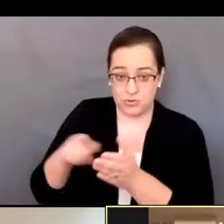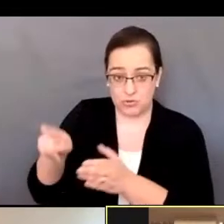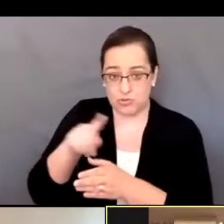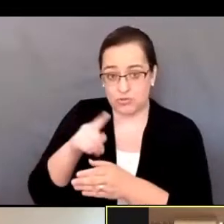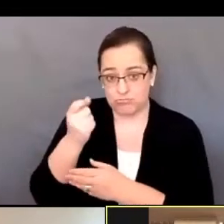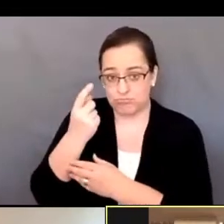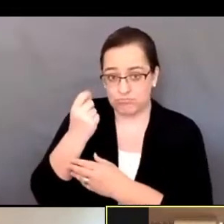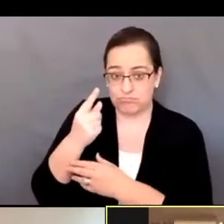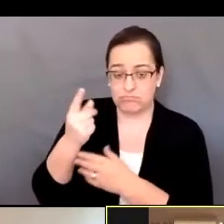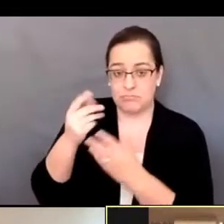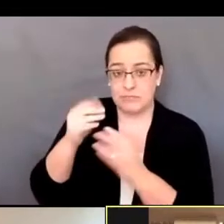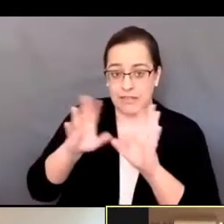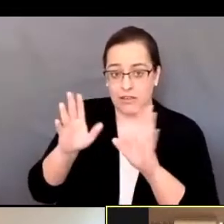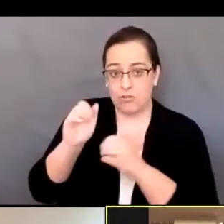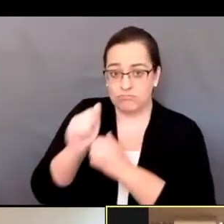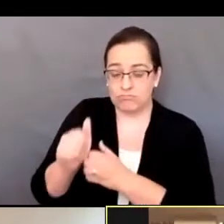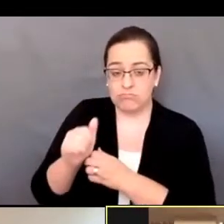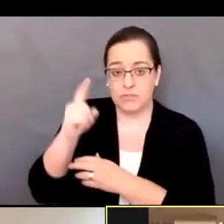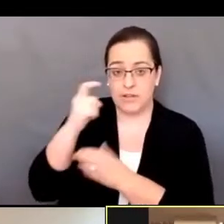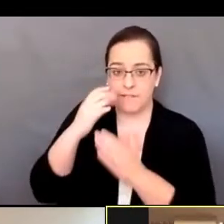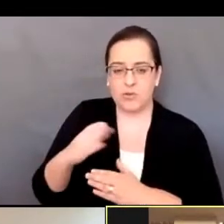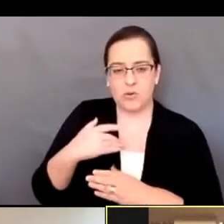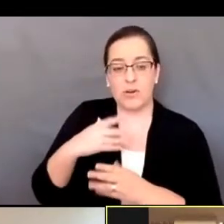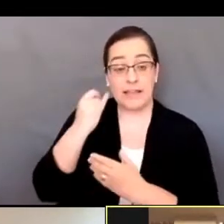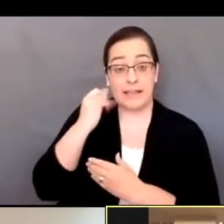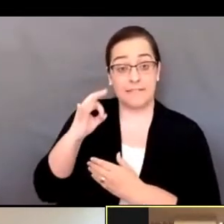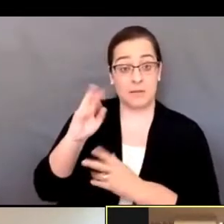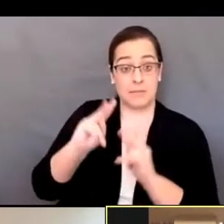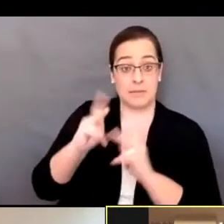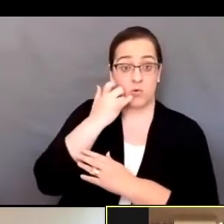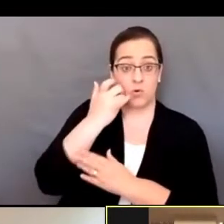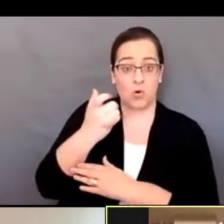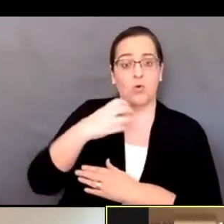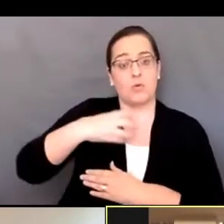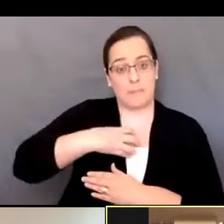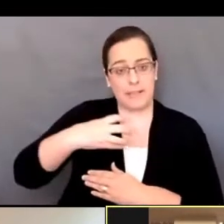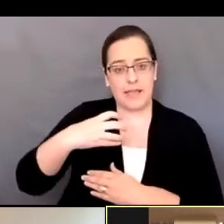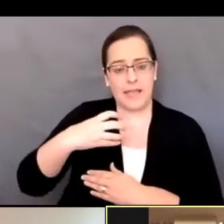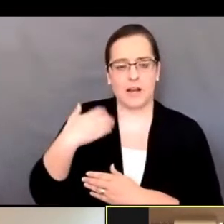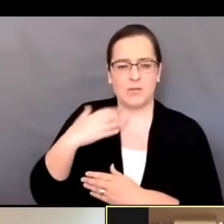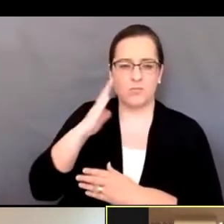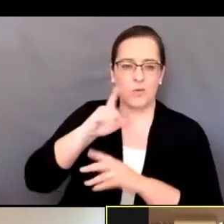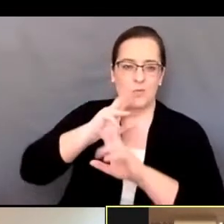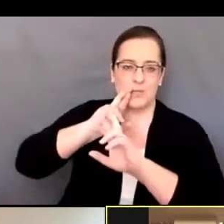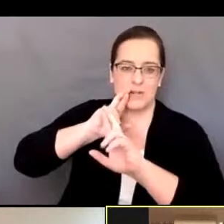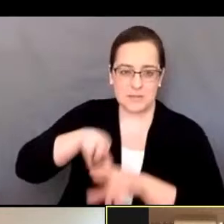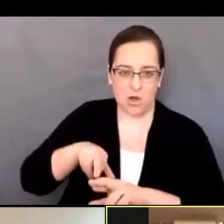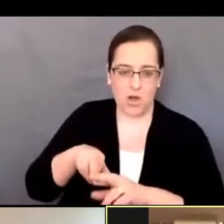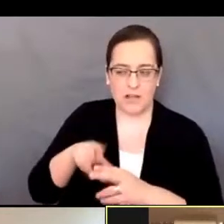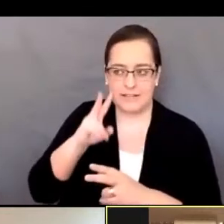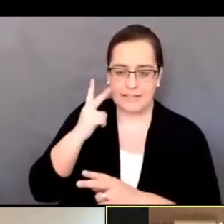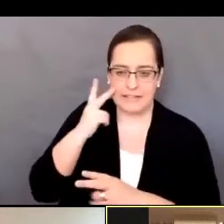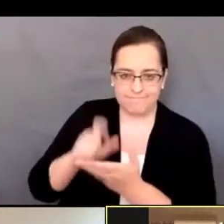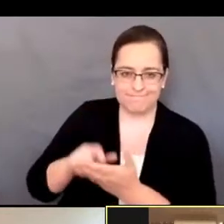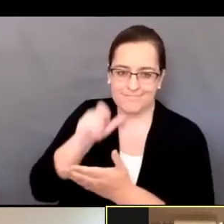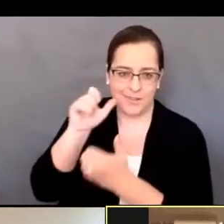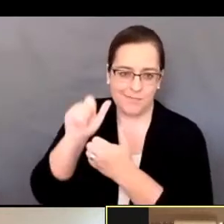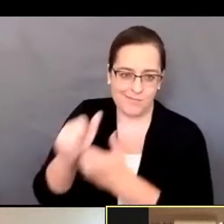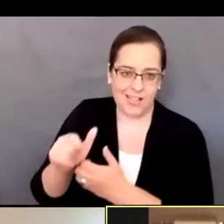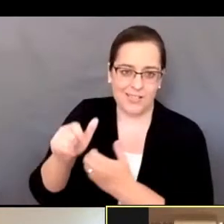governor's orders and responding to complaints or concerns that we receive from citizens who observe that they might not be operating in accordance with